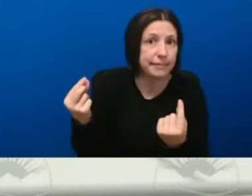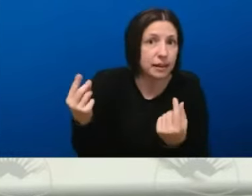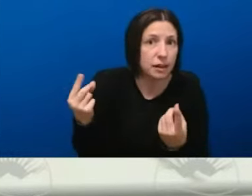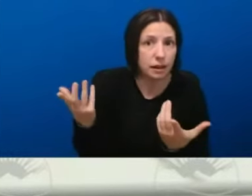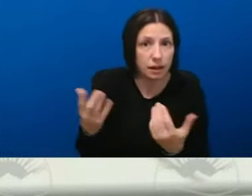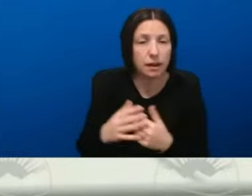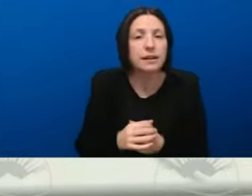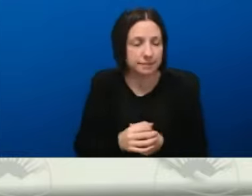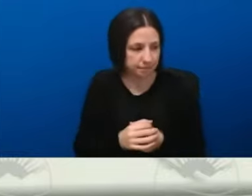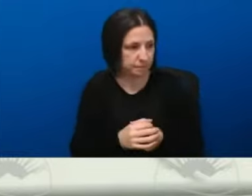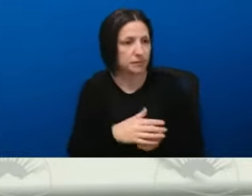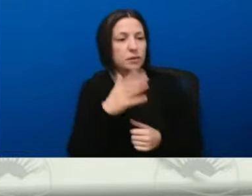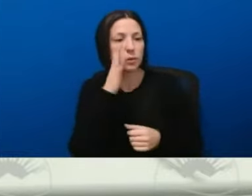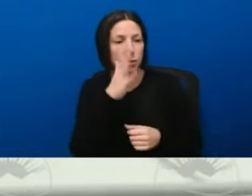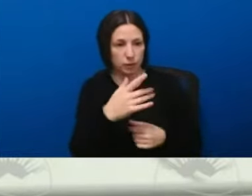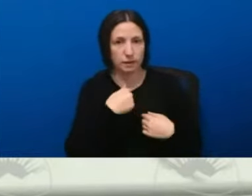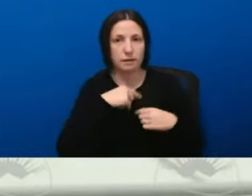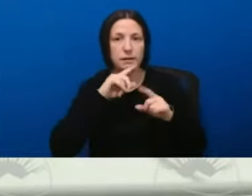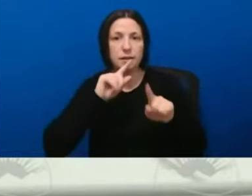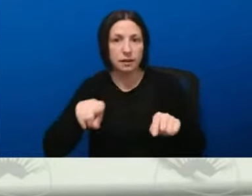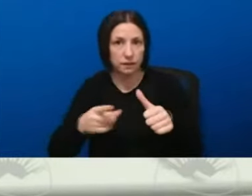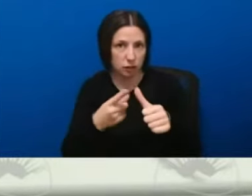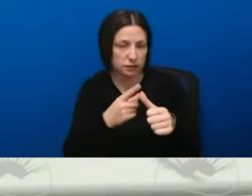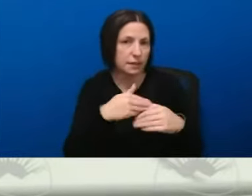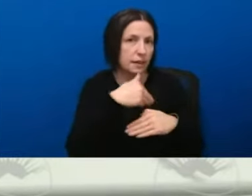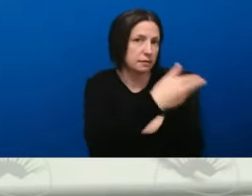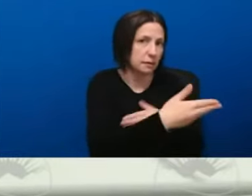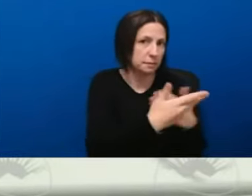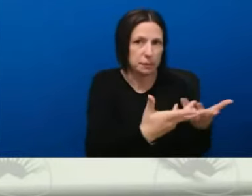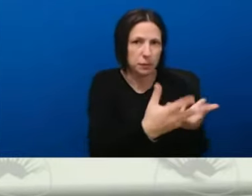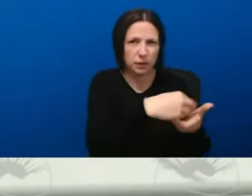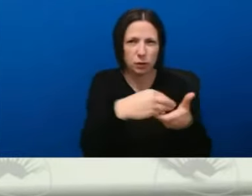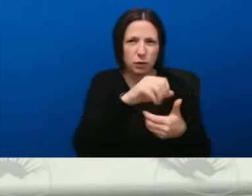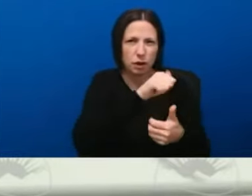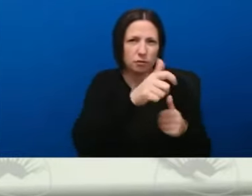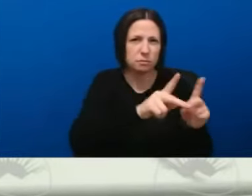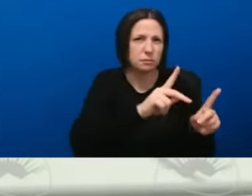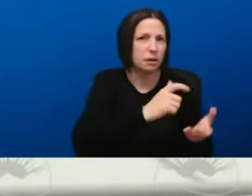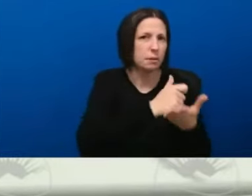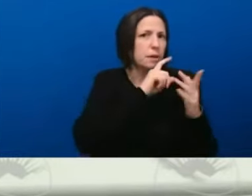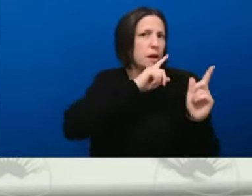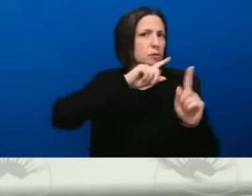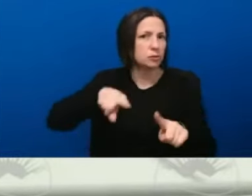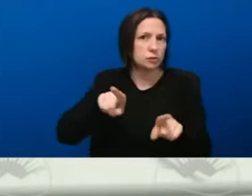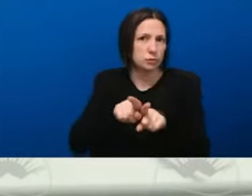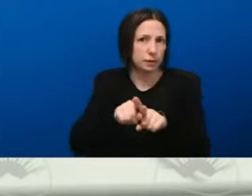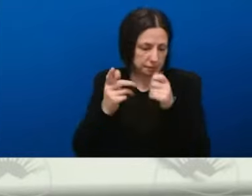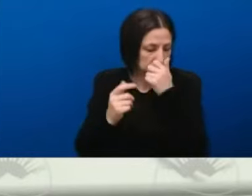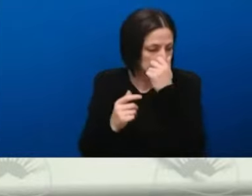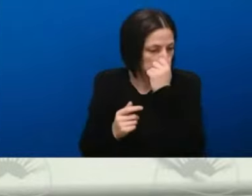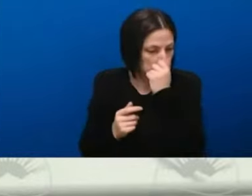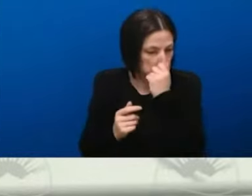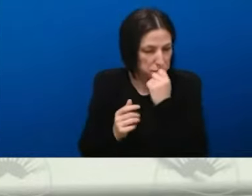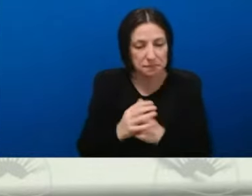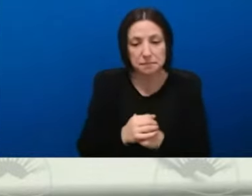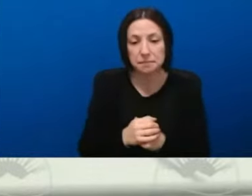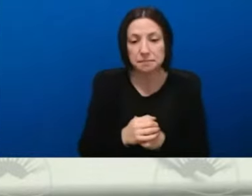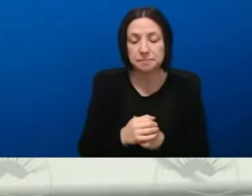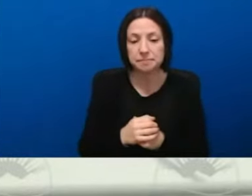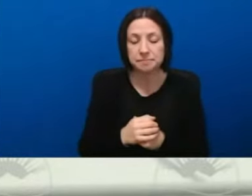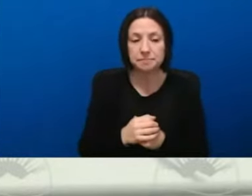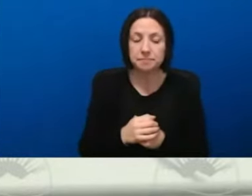I'll start and then pass it over to Minister Ralston. We may engage River Forecast Center or Connie Chapman to provide response